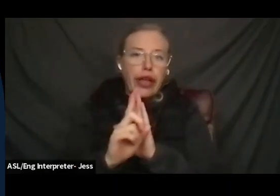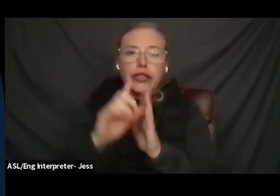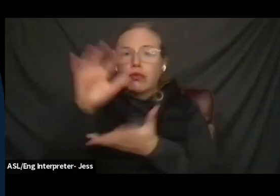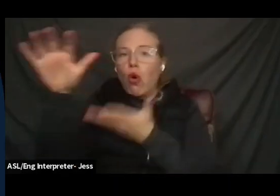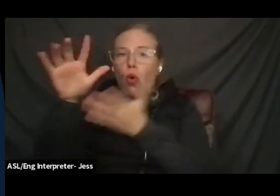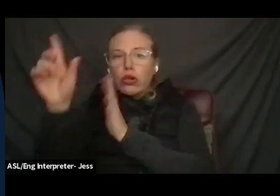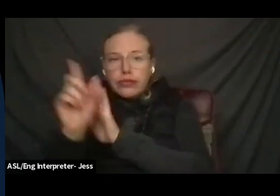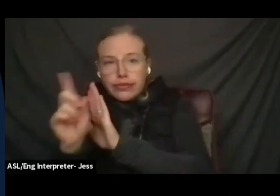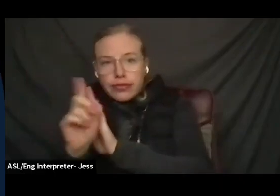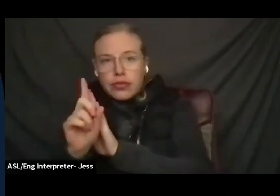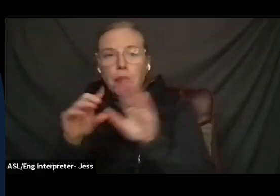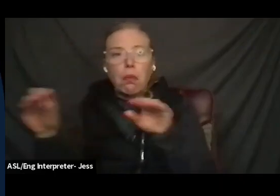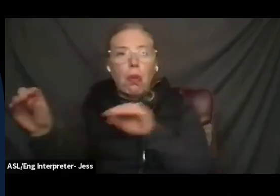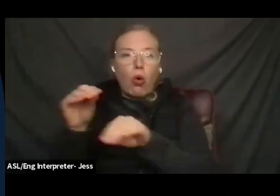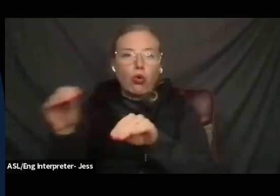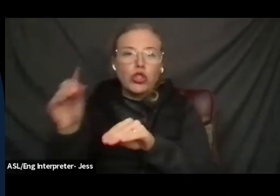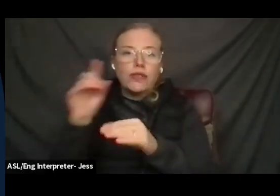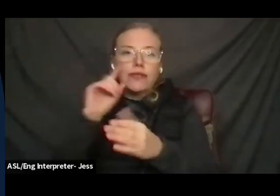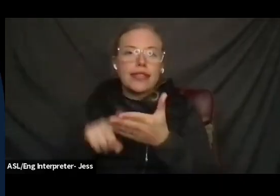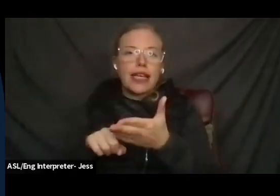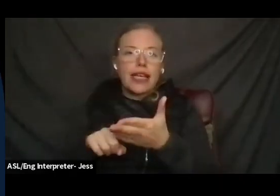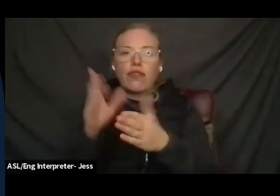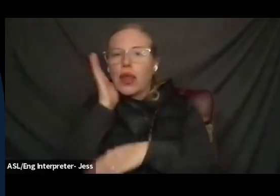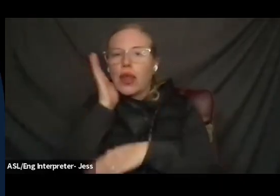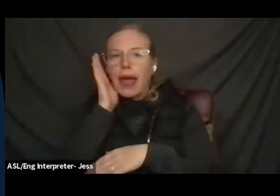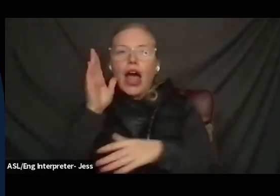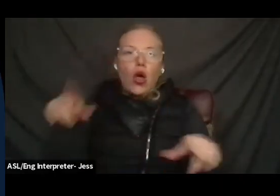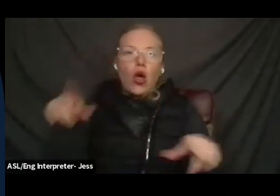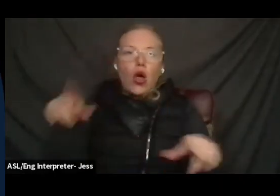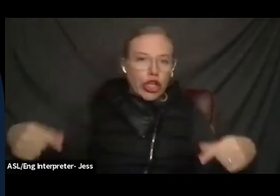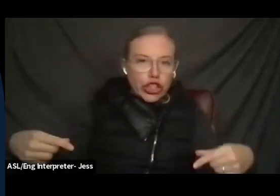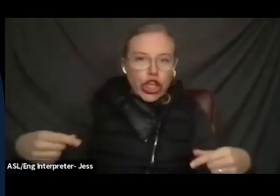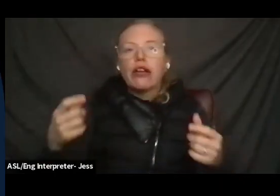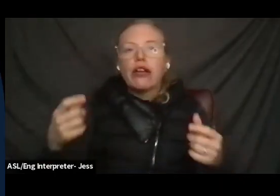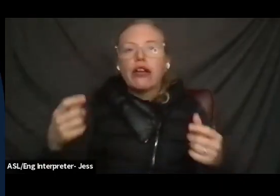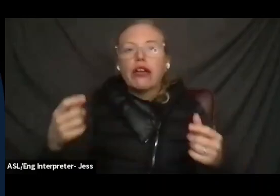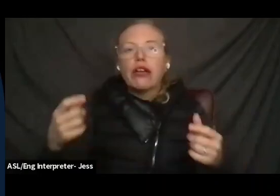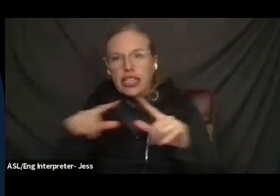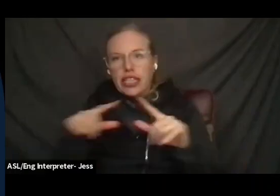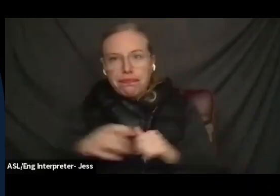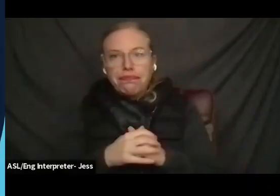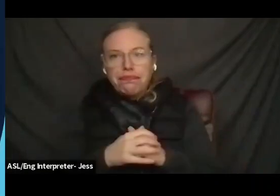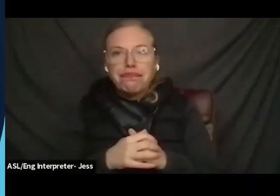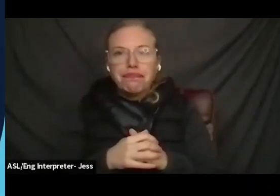detection for the bed and wheelchair, etc. Go ahead.